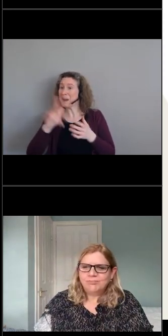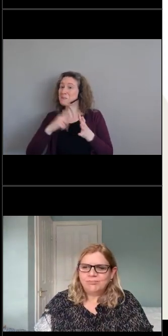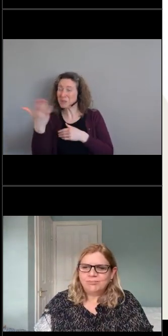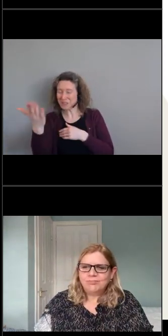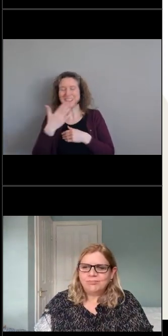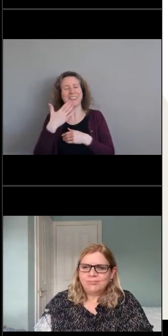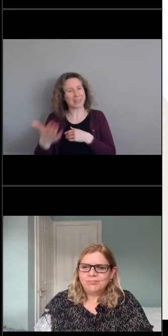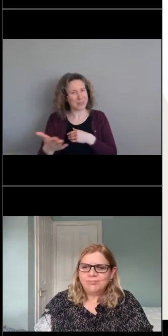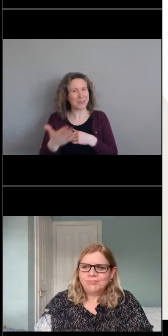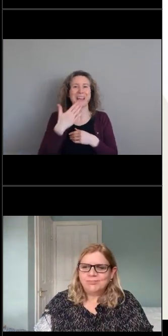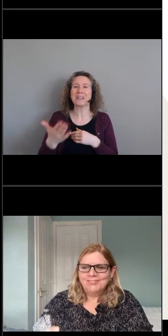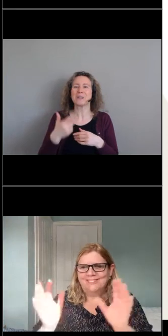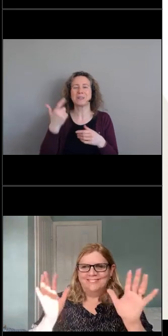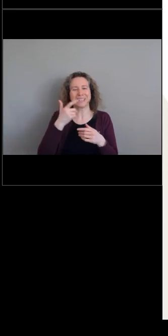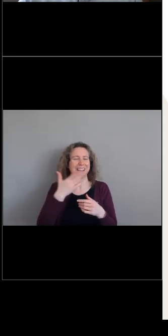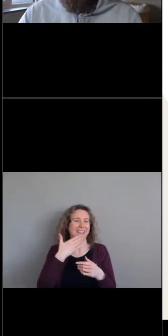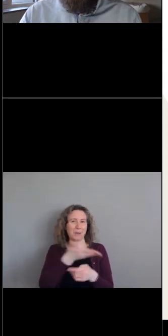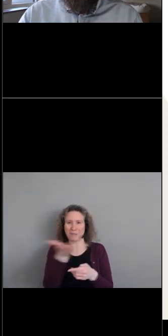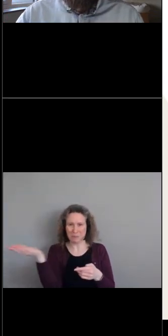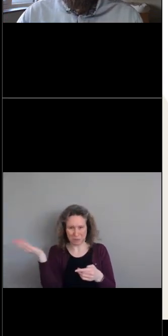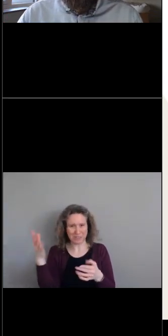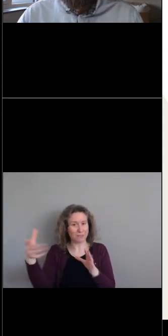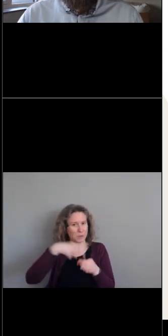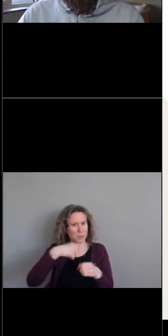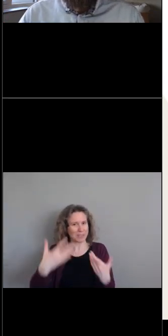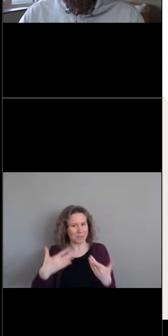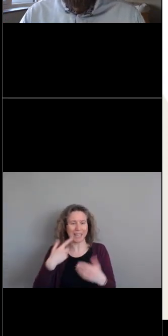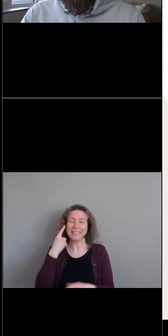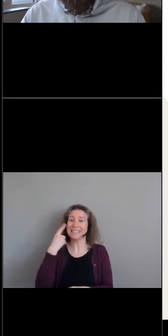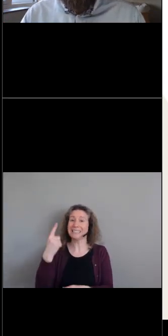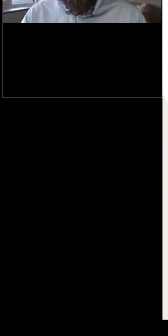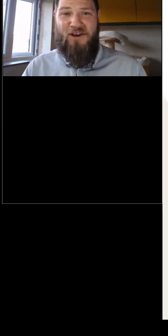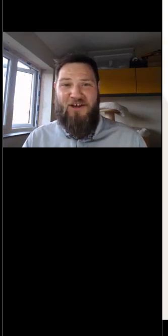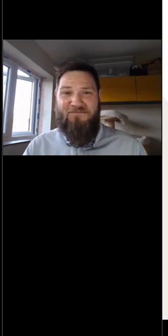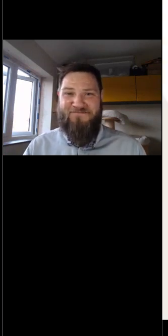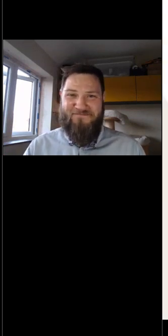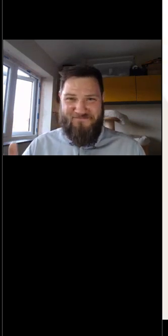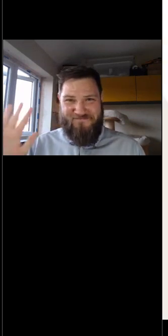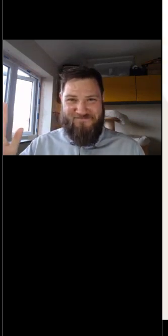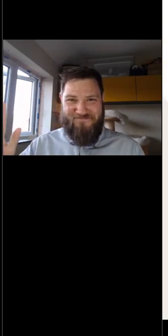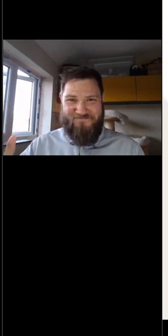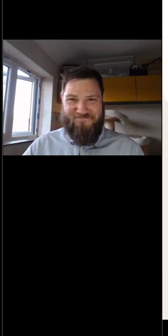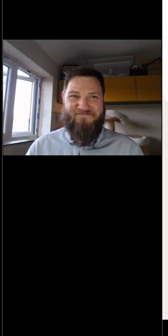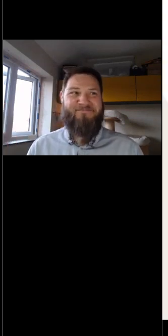Audrey. Thank you, Tessa. Thank you, everybody, for joining us. And we'll see you for the next Chemistry World webinar.